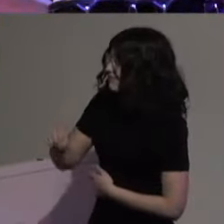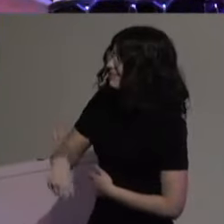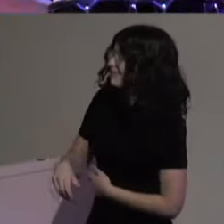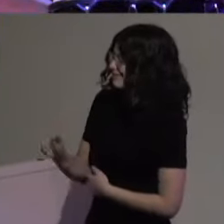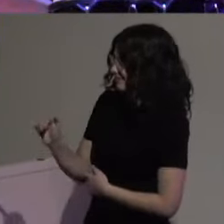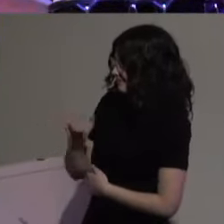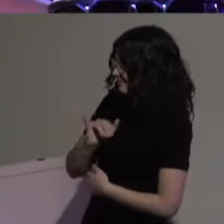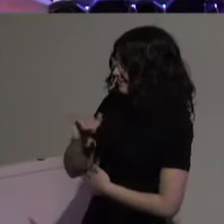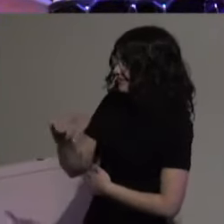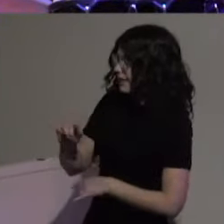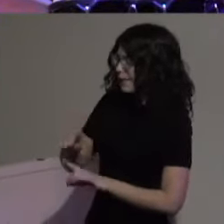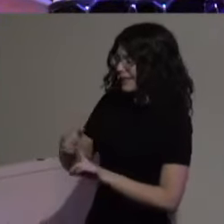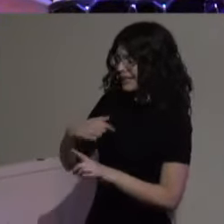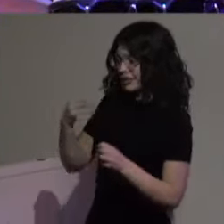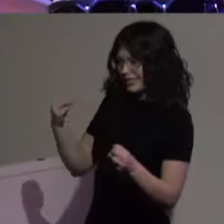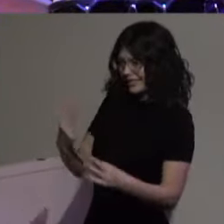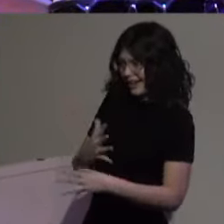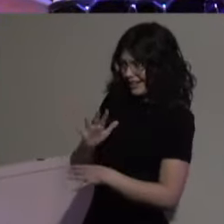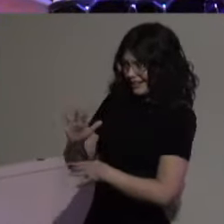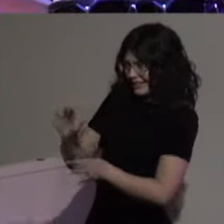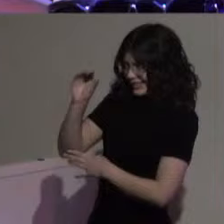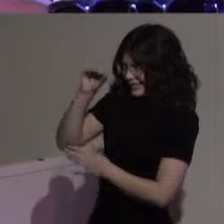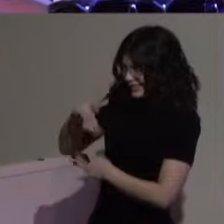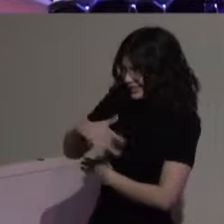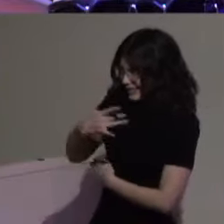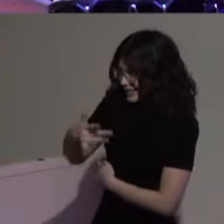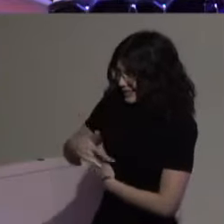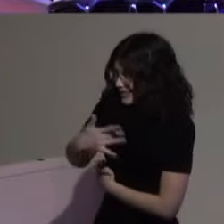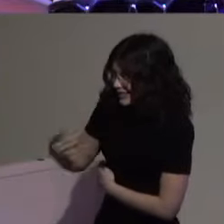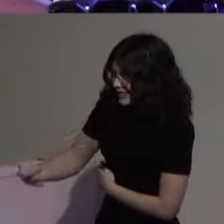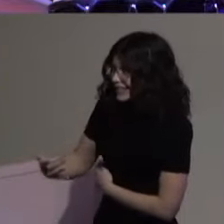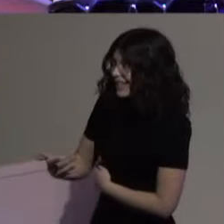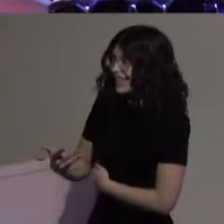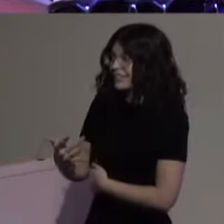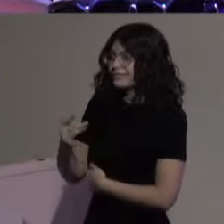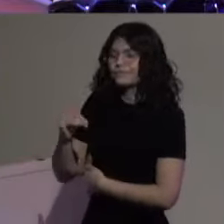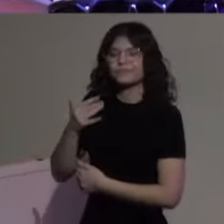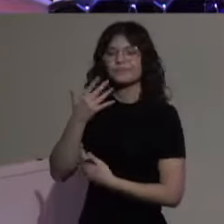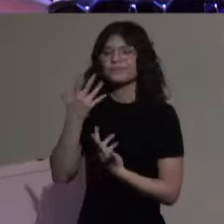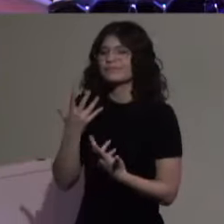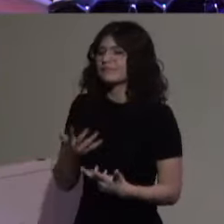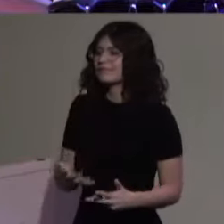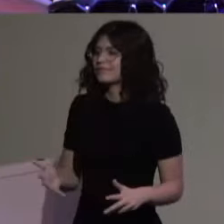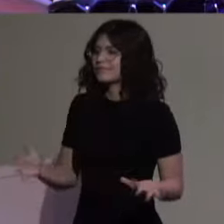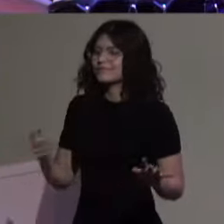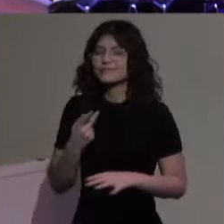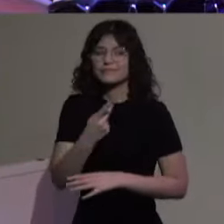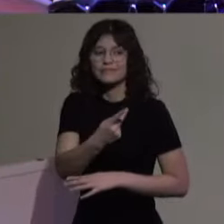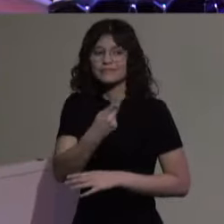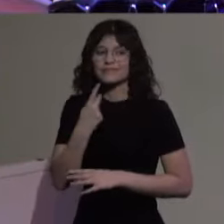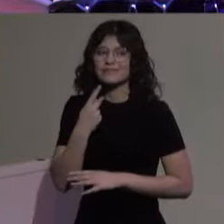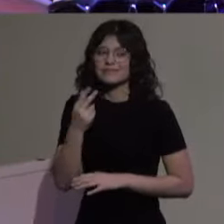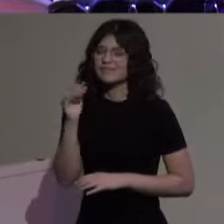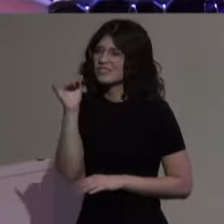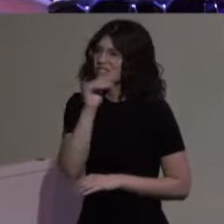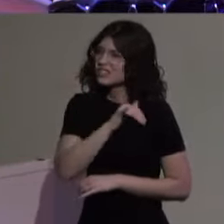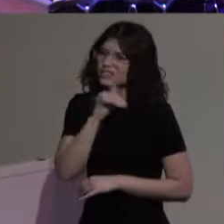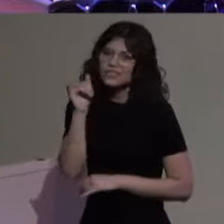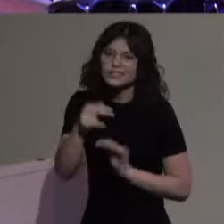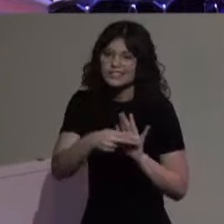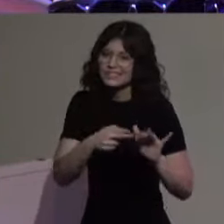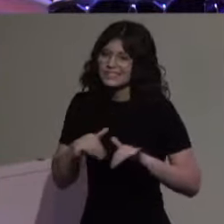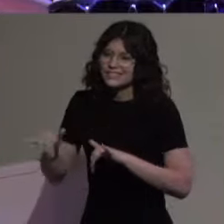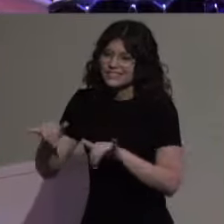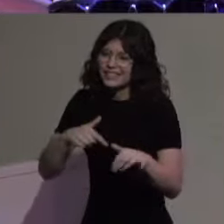do. But I was scared of what you might say. And that's all we were, a